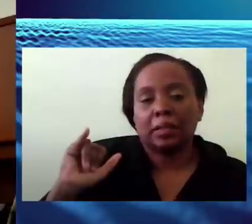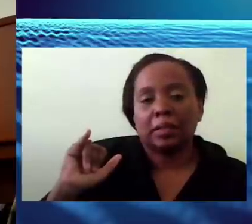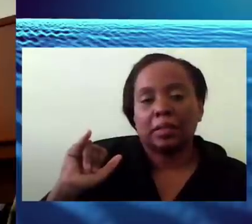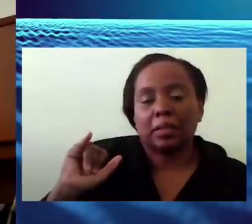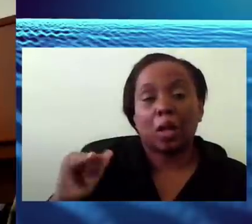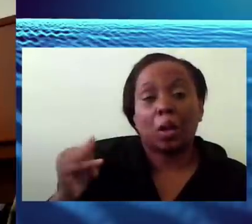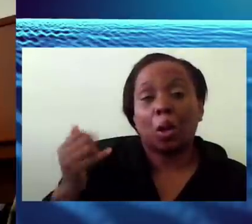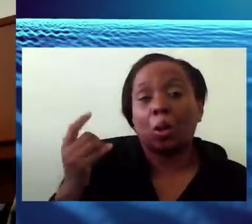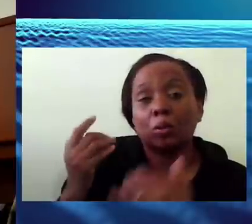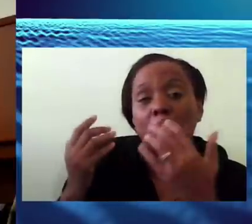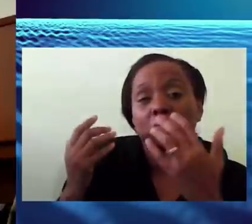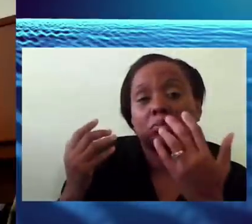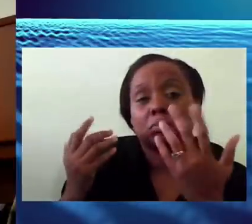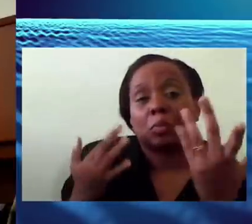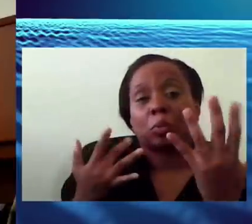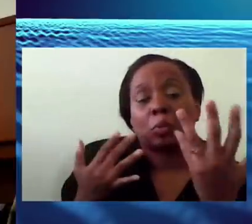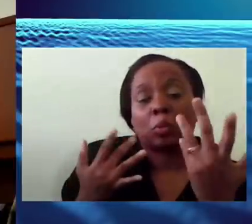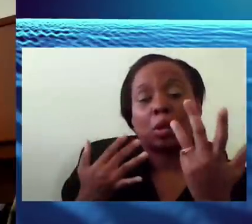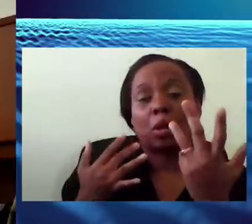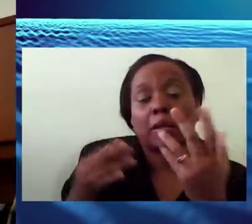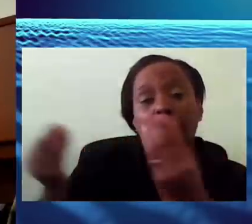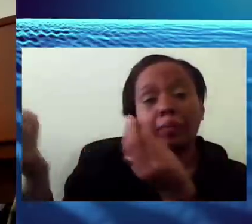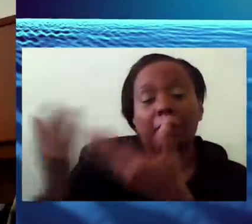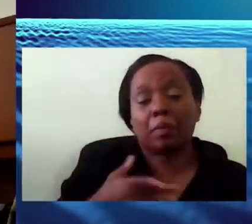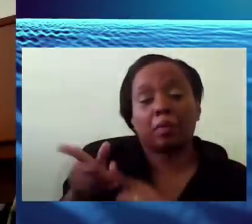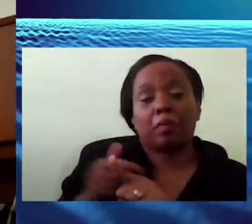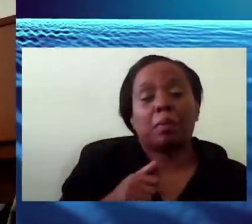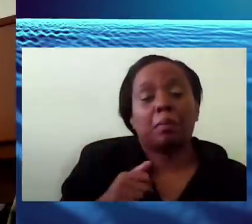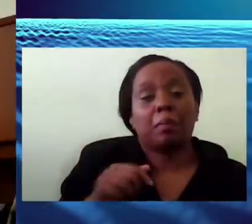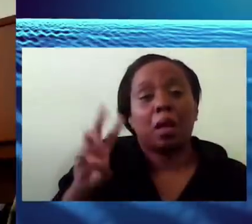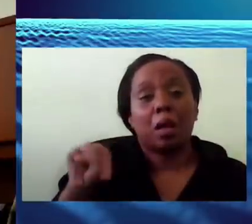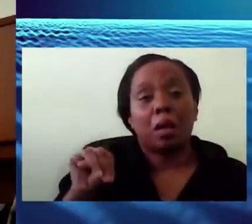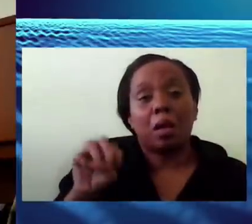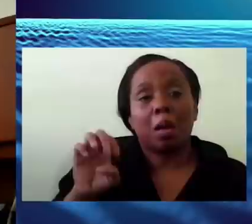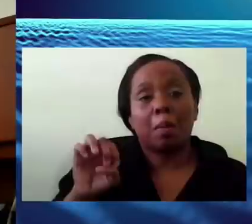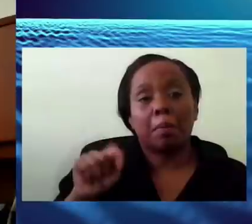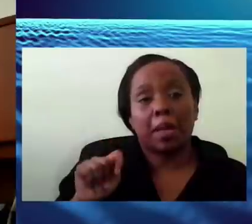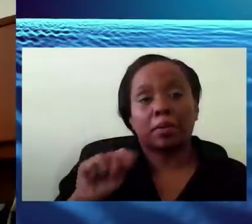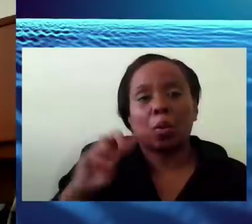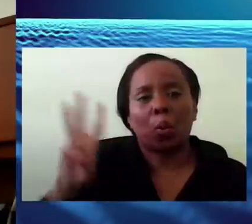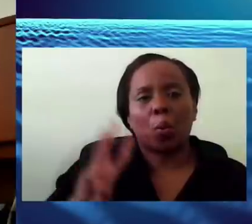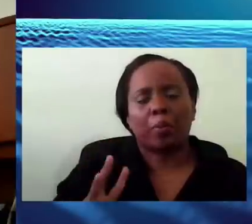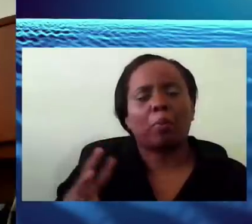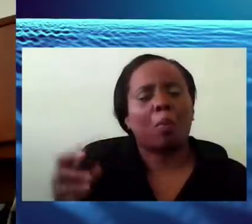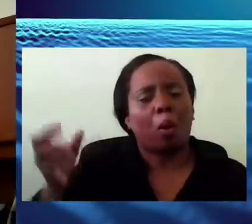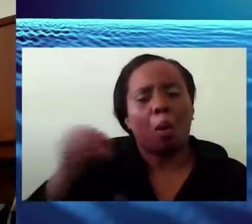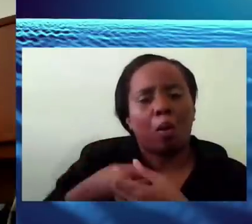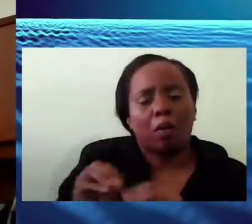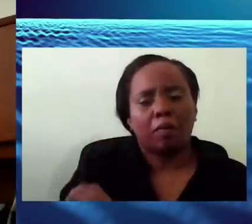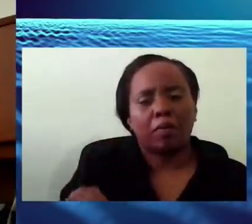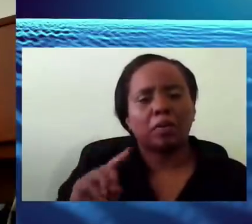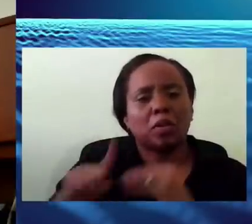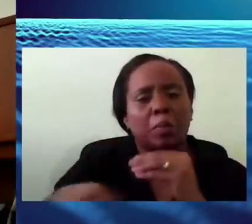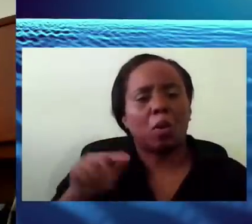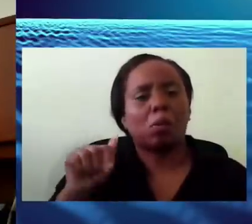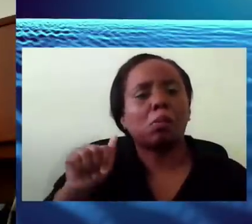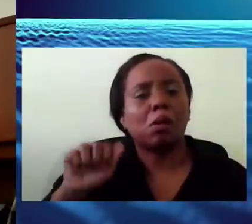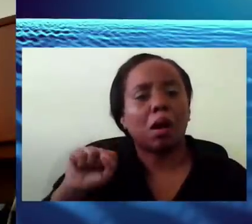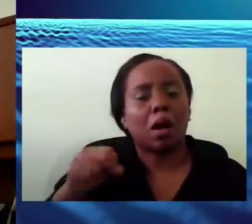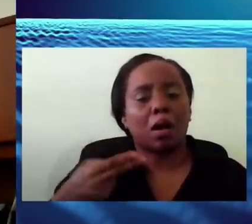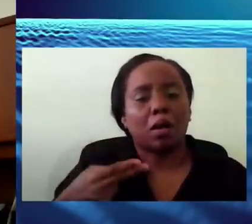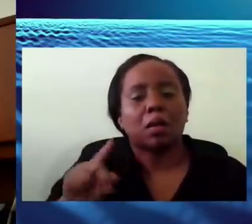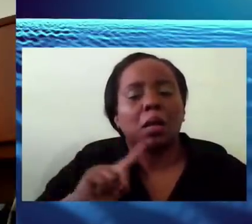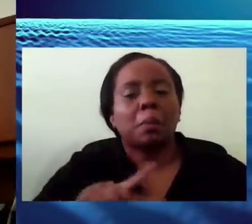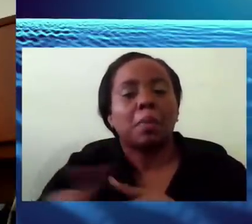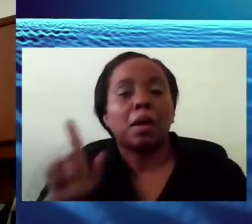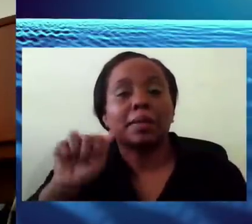Office, with some Sahara dust and some haze, but the volcanic ash that was compromising visibility in our airspace has